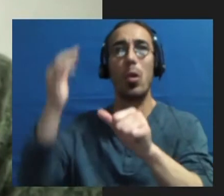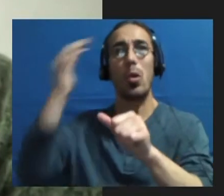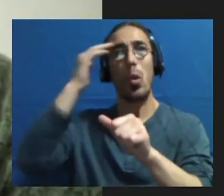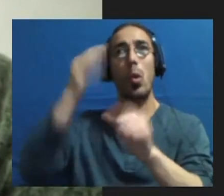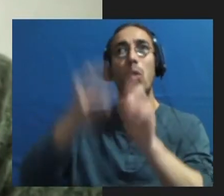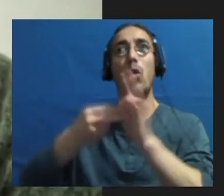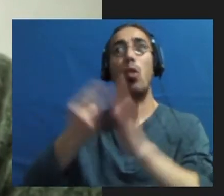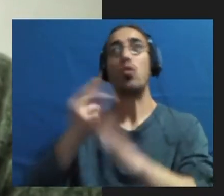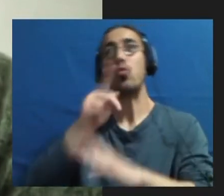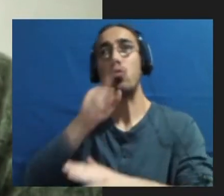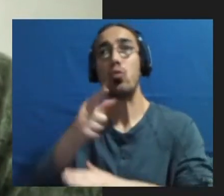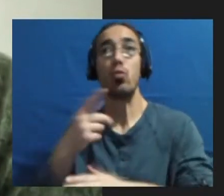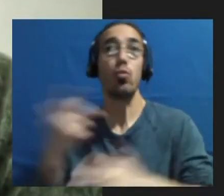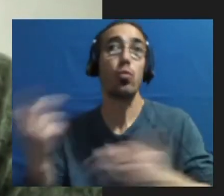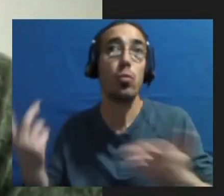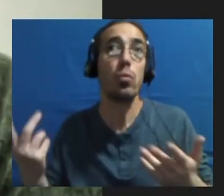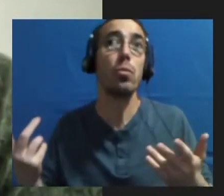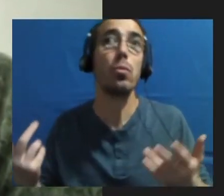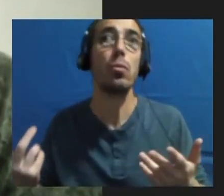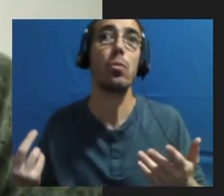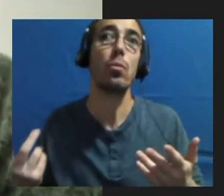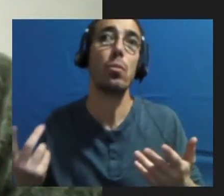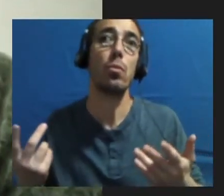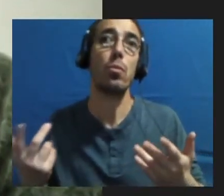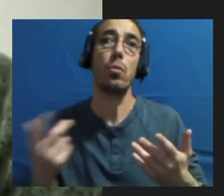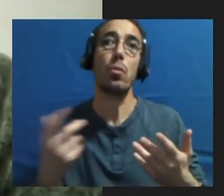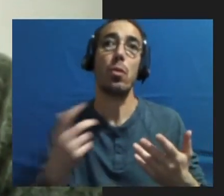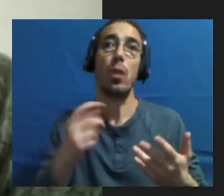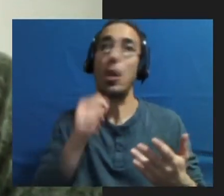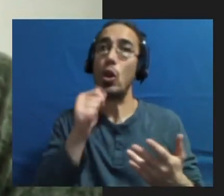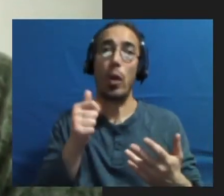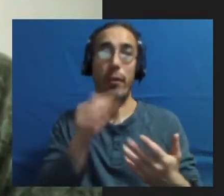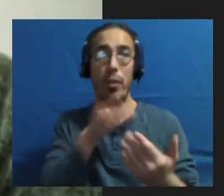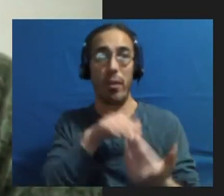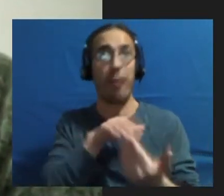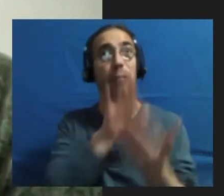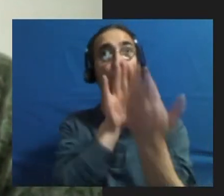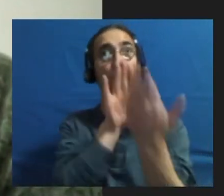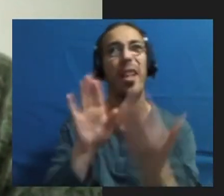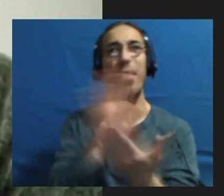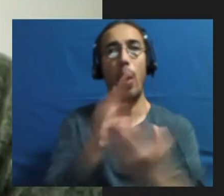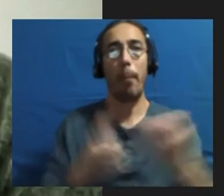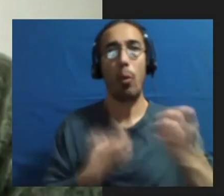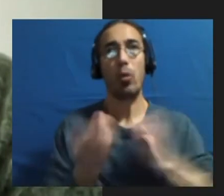truth and not have to face those emotions again. And